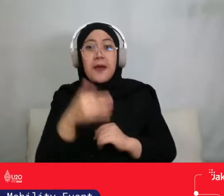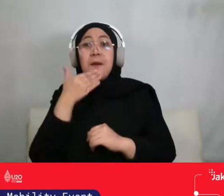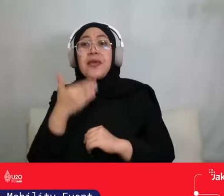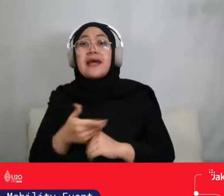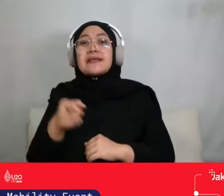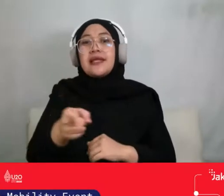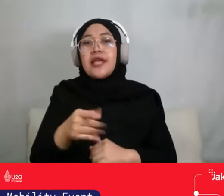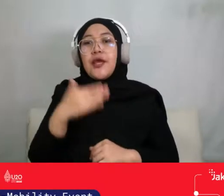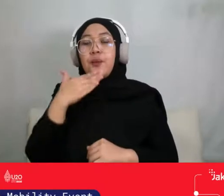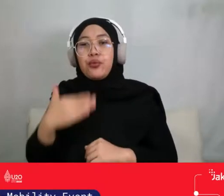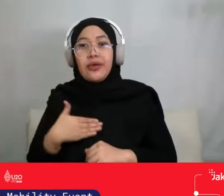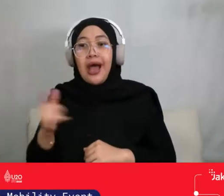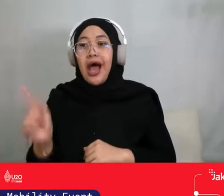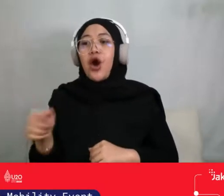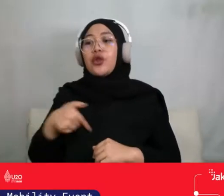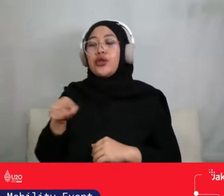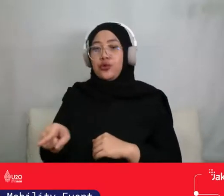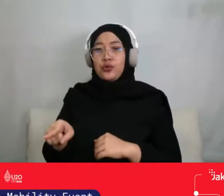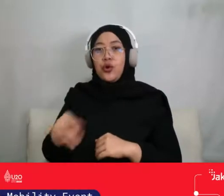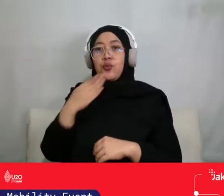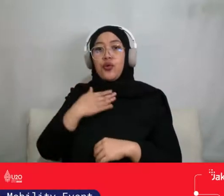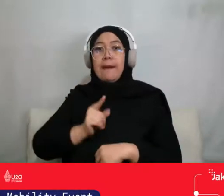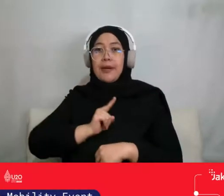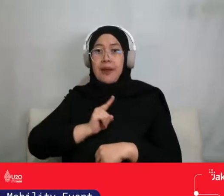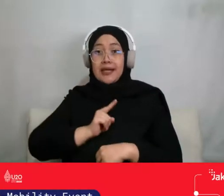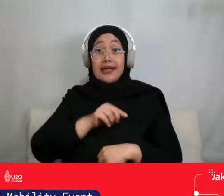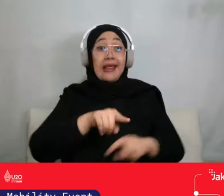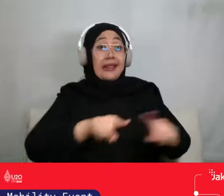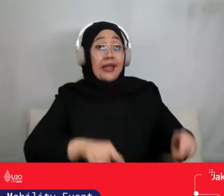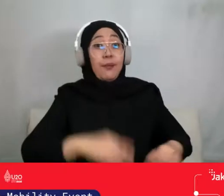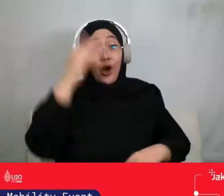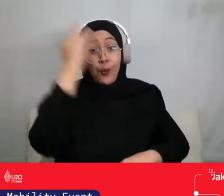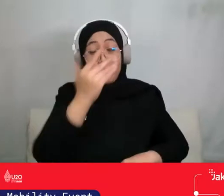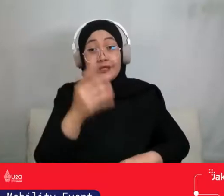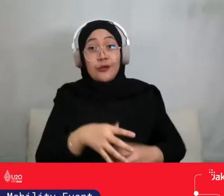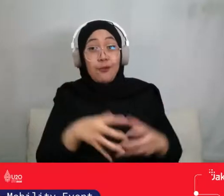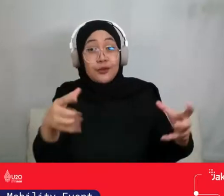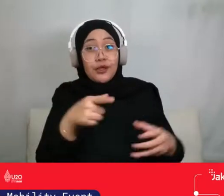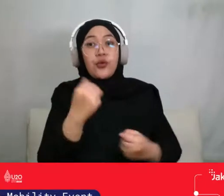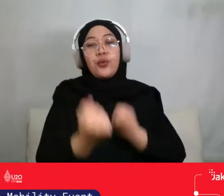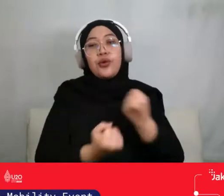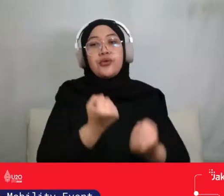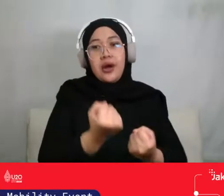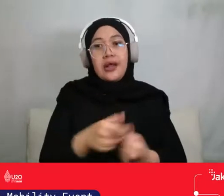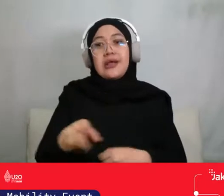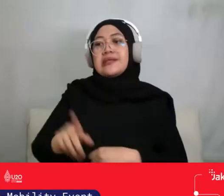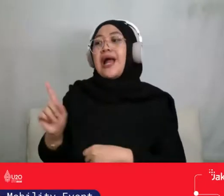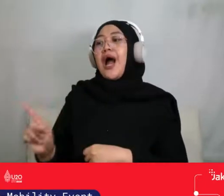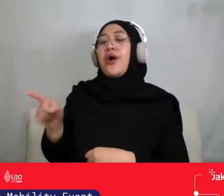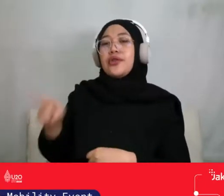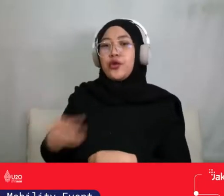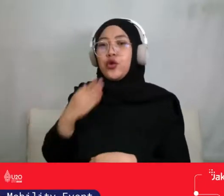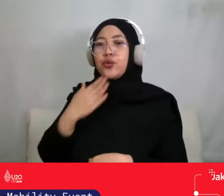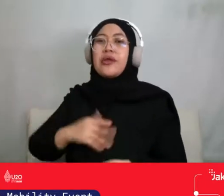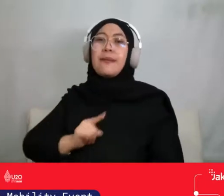by corporations or companies, but the microbuses are owned by individuals. So they will find it almost impossible to